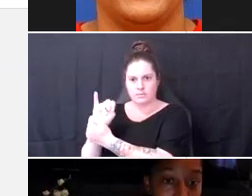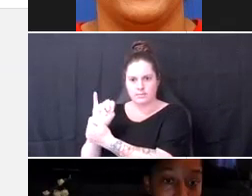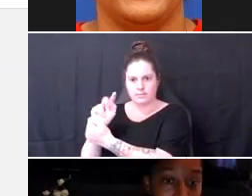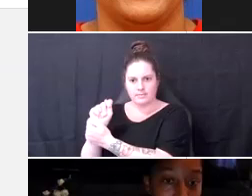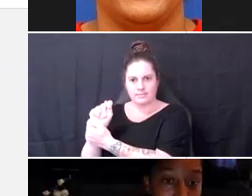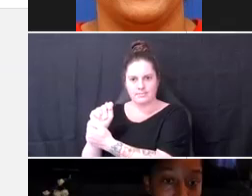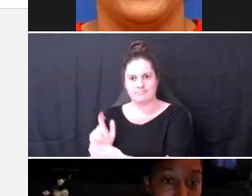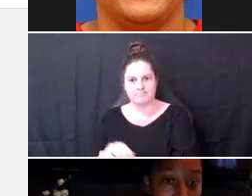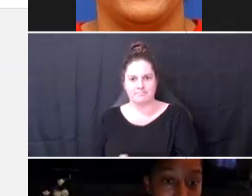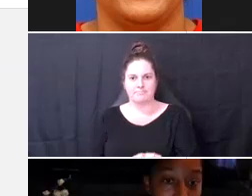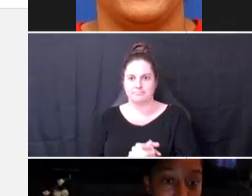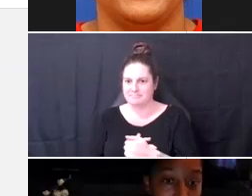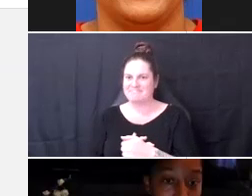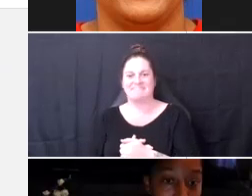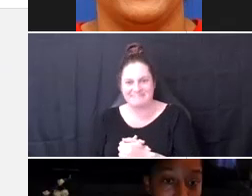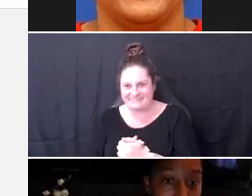Acceleration.